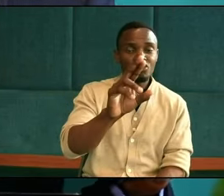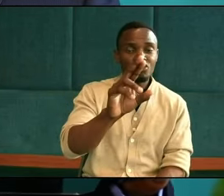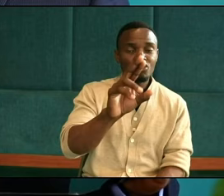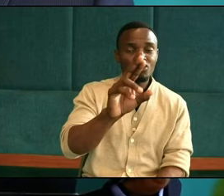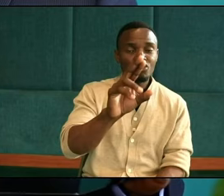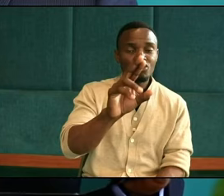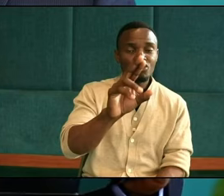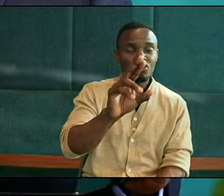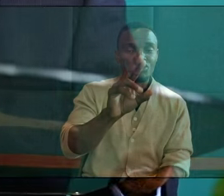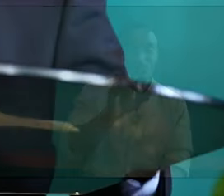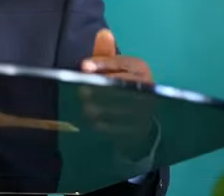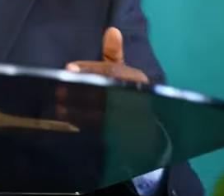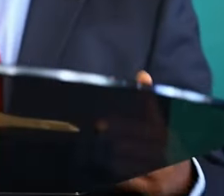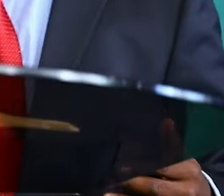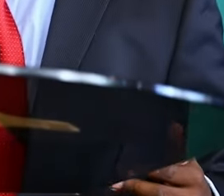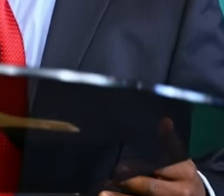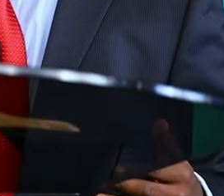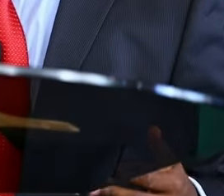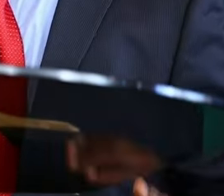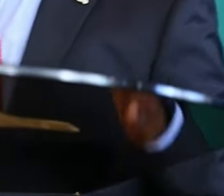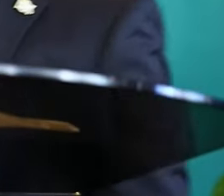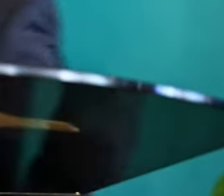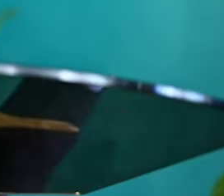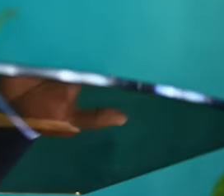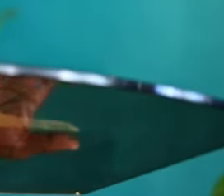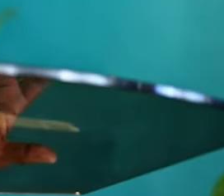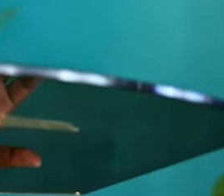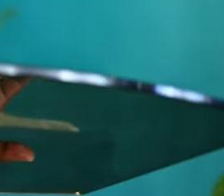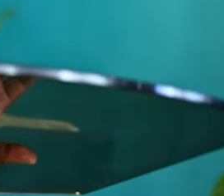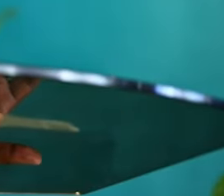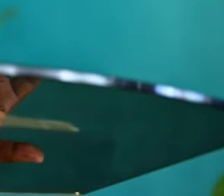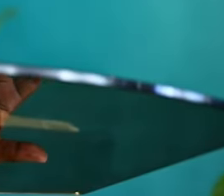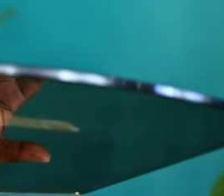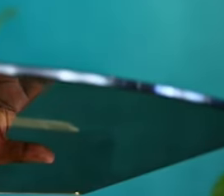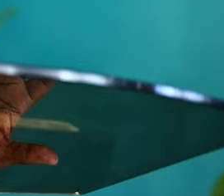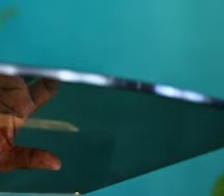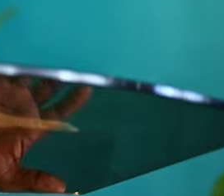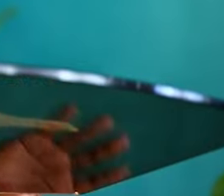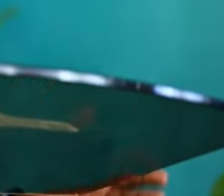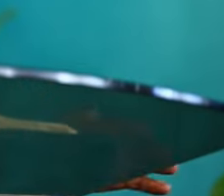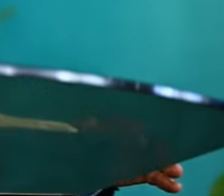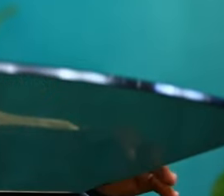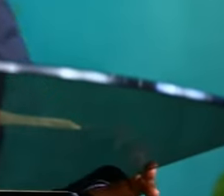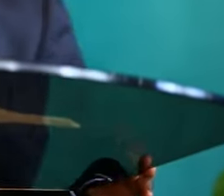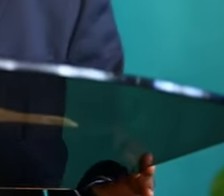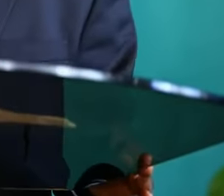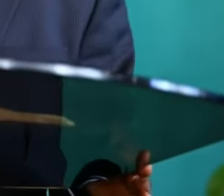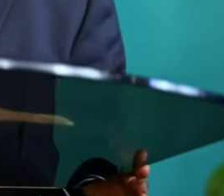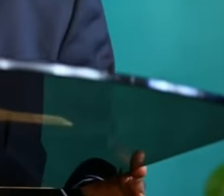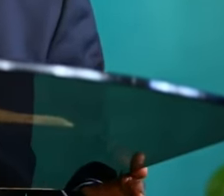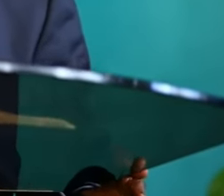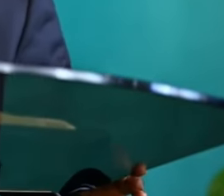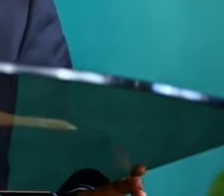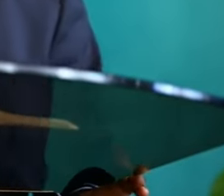we will go. We will not hide. We'll show ourselves up. And when they call